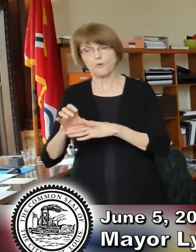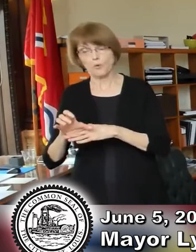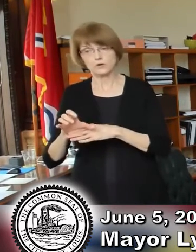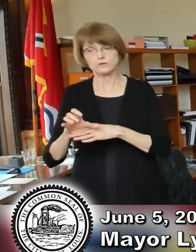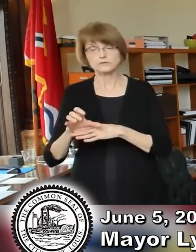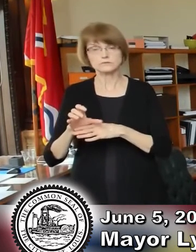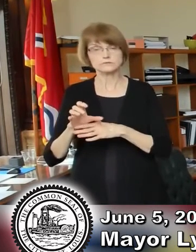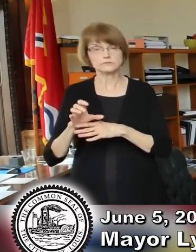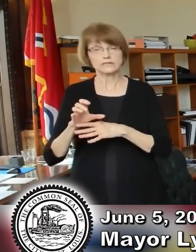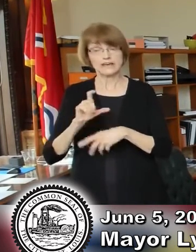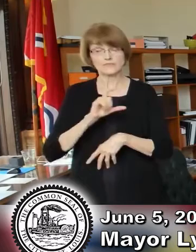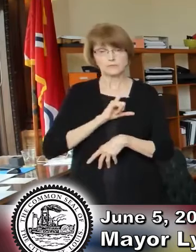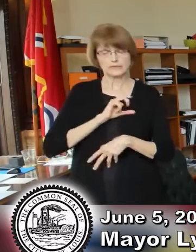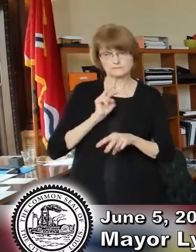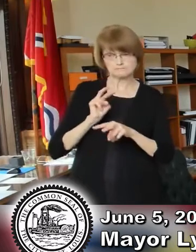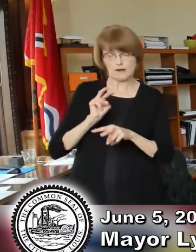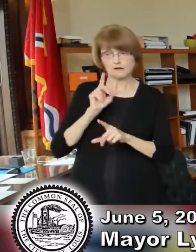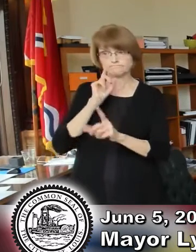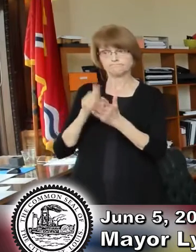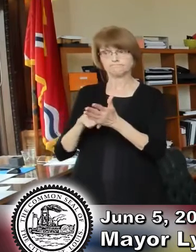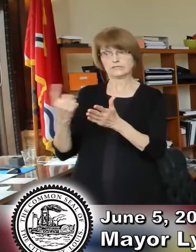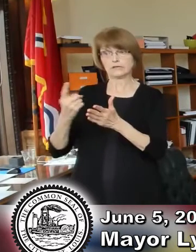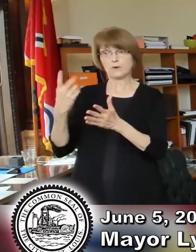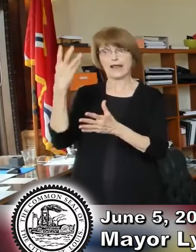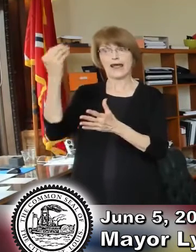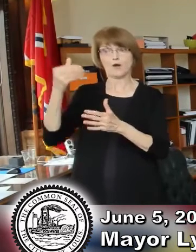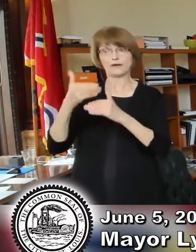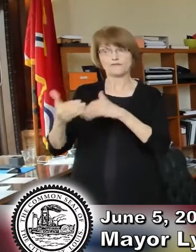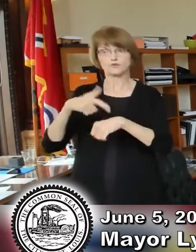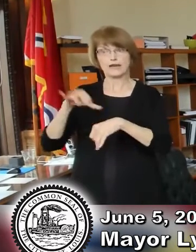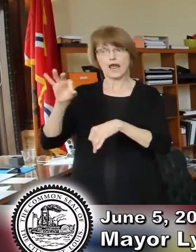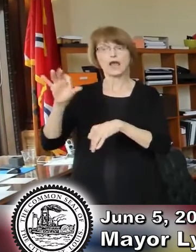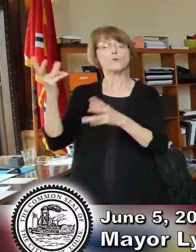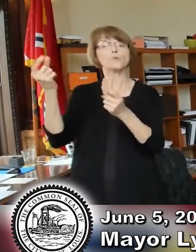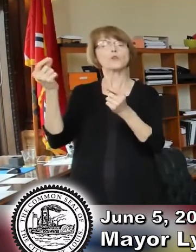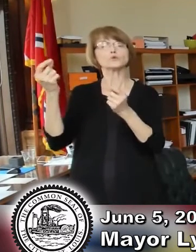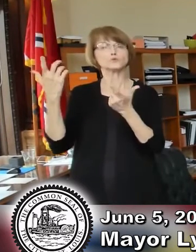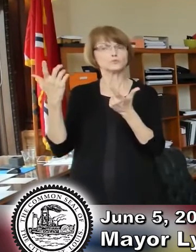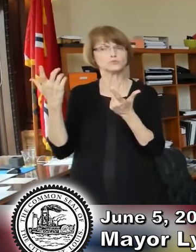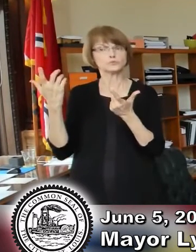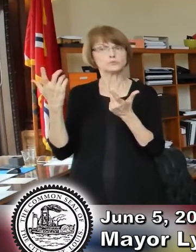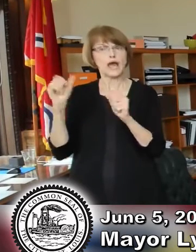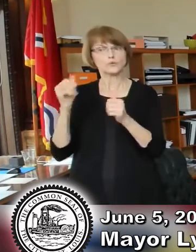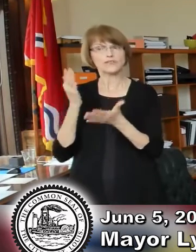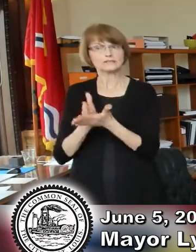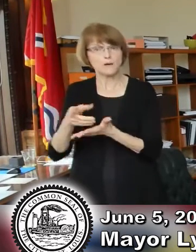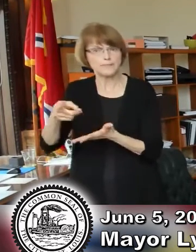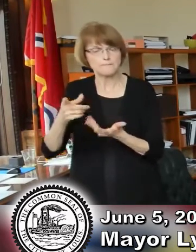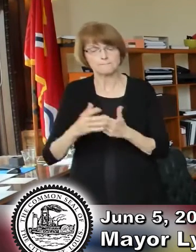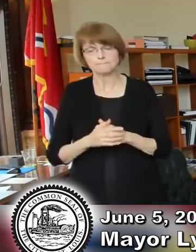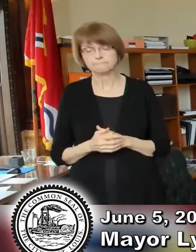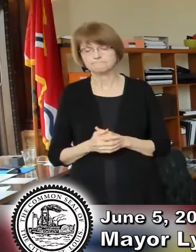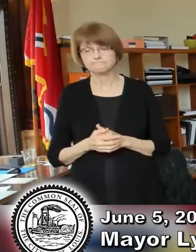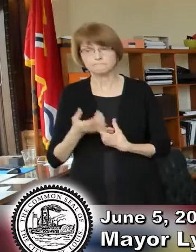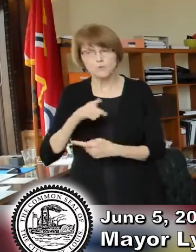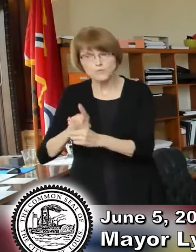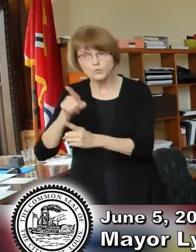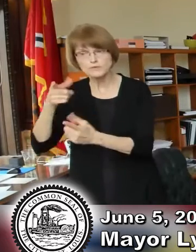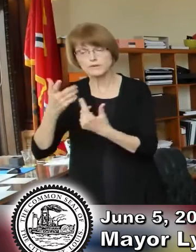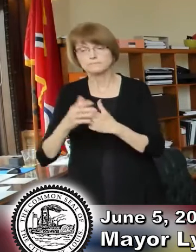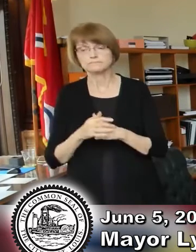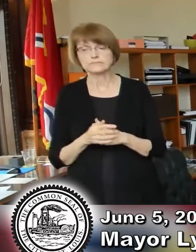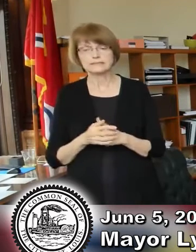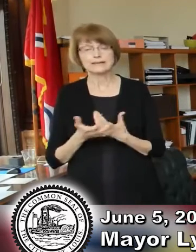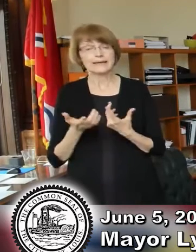question if someone is seen after 9 p.m.? So I think it depends on what activity